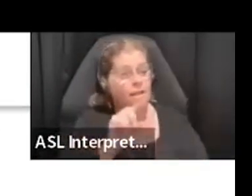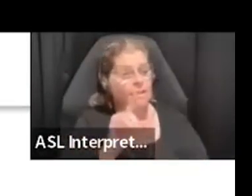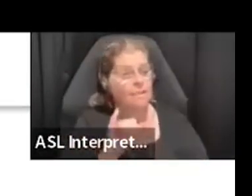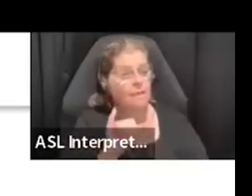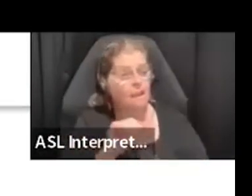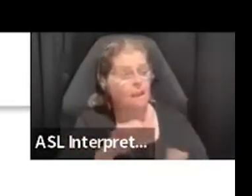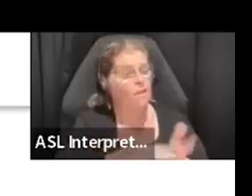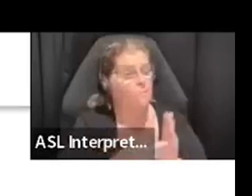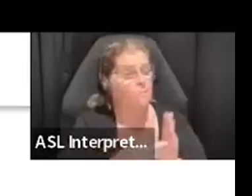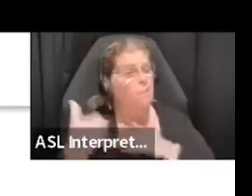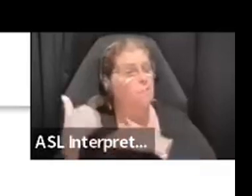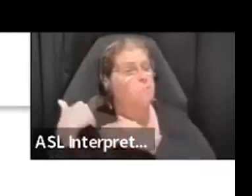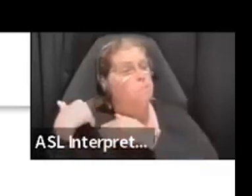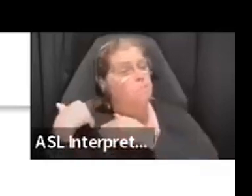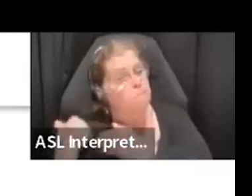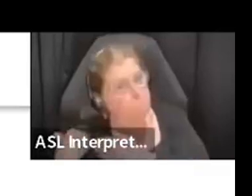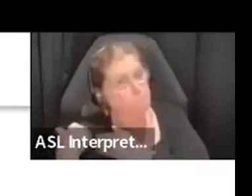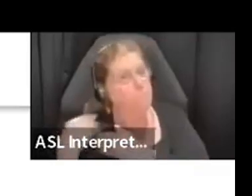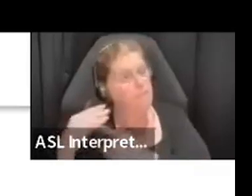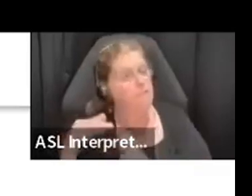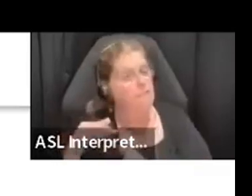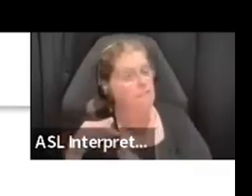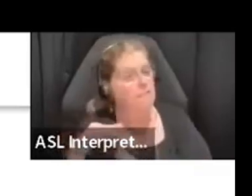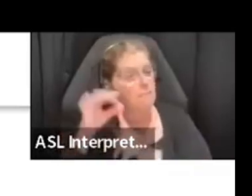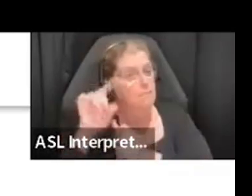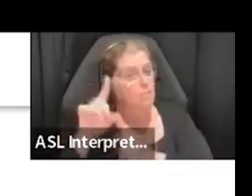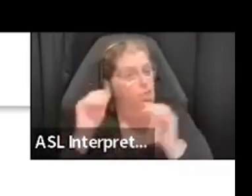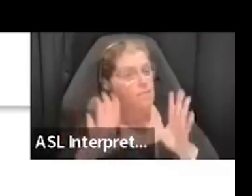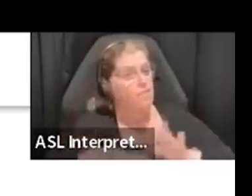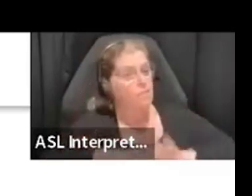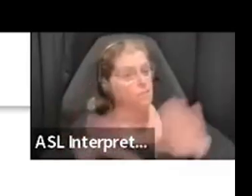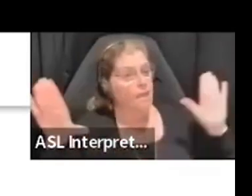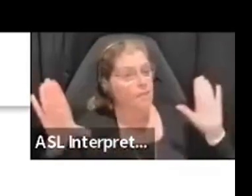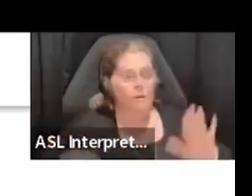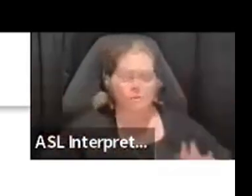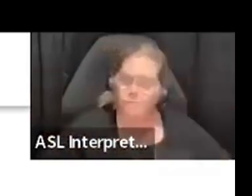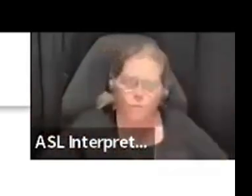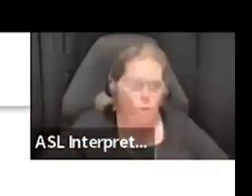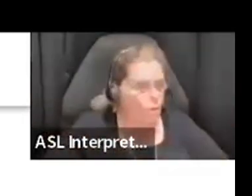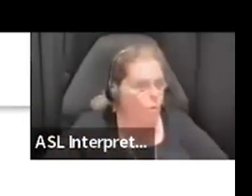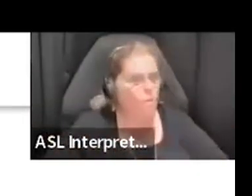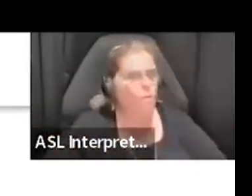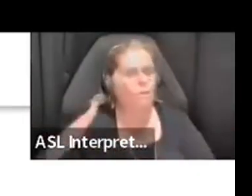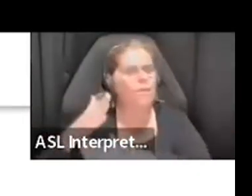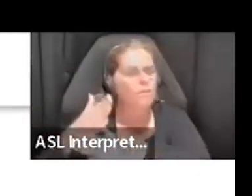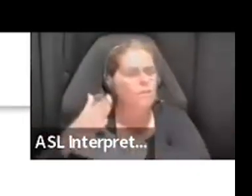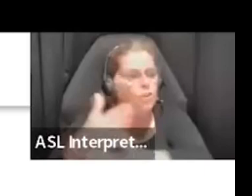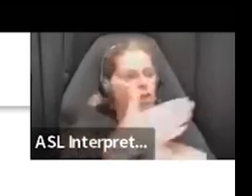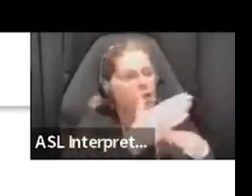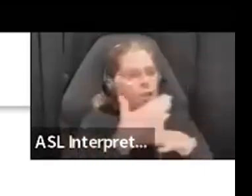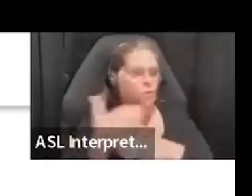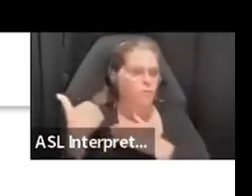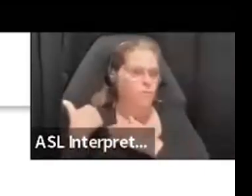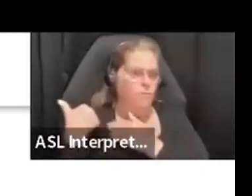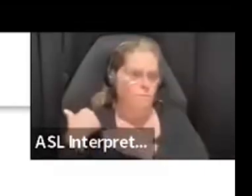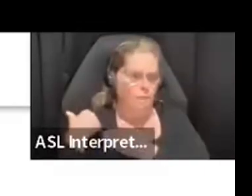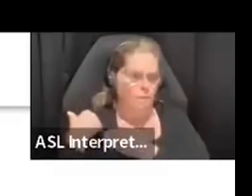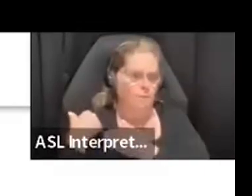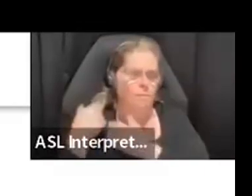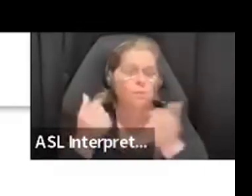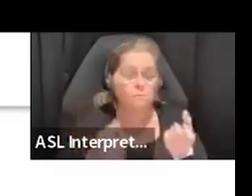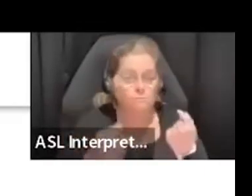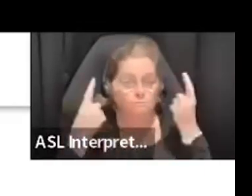solely rest on the special education teacher, that it is that of a shared responsibility. And again, I get back to that